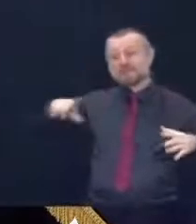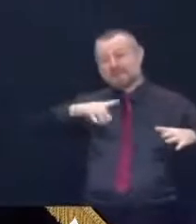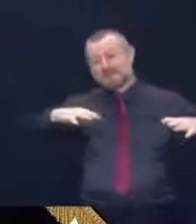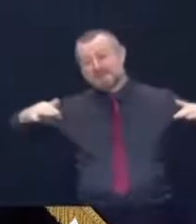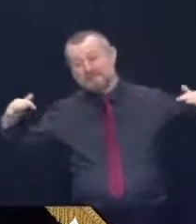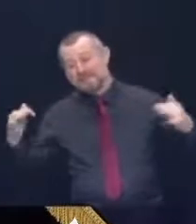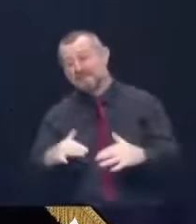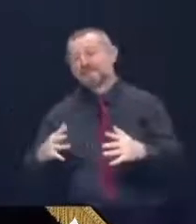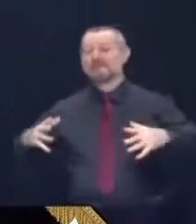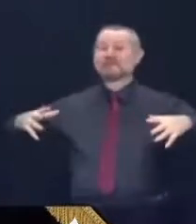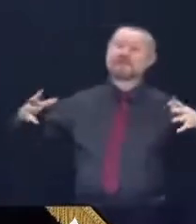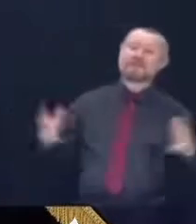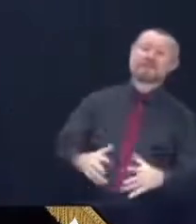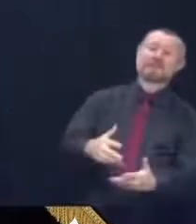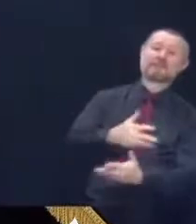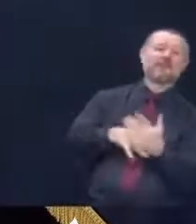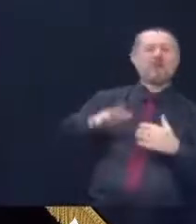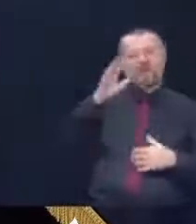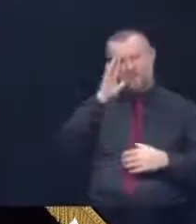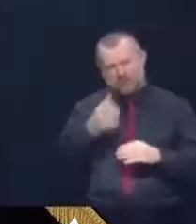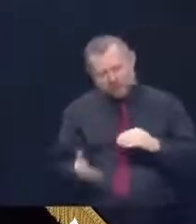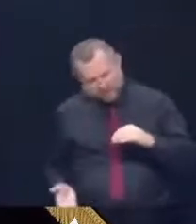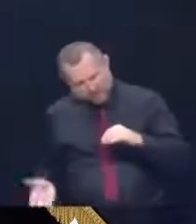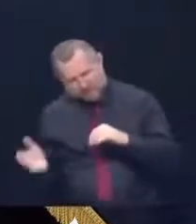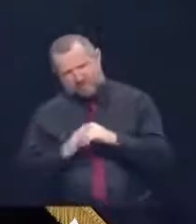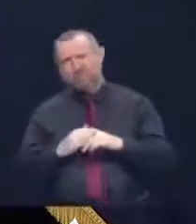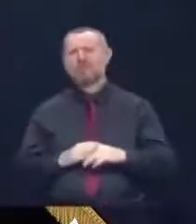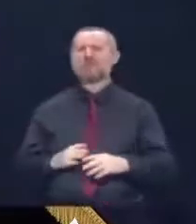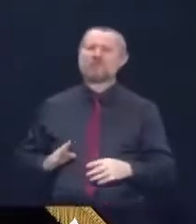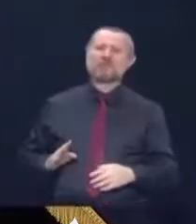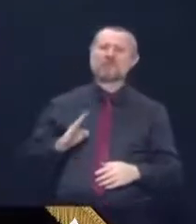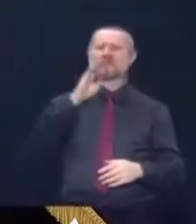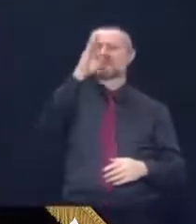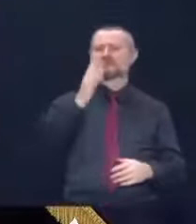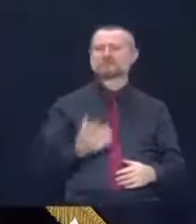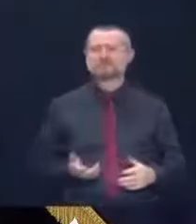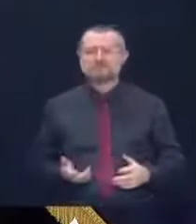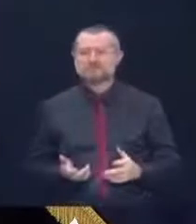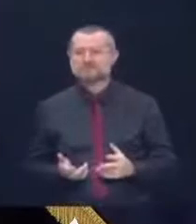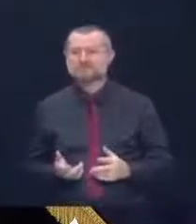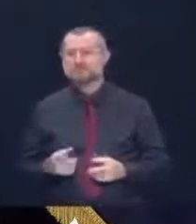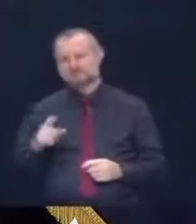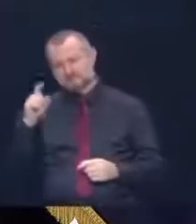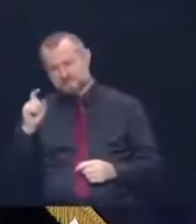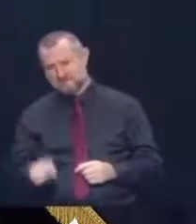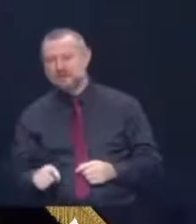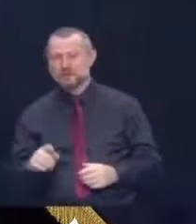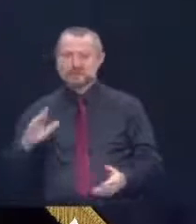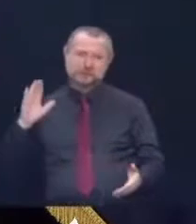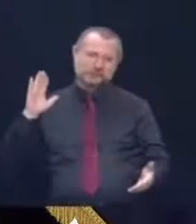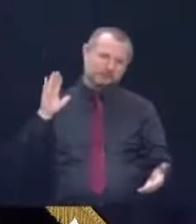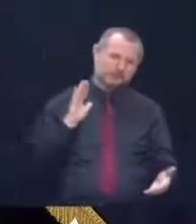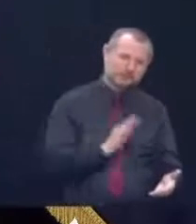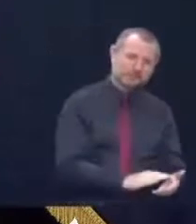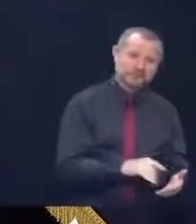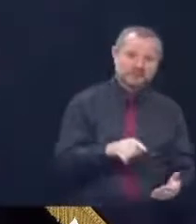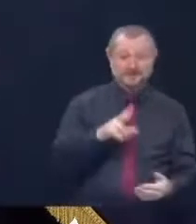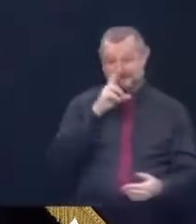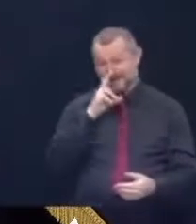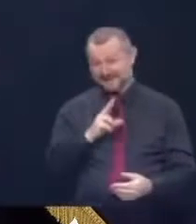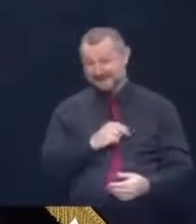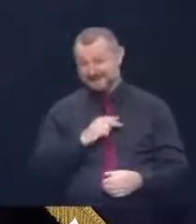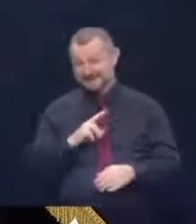number. You really have to reduce that number. This is not a normal Thanksgiving.